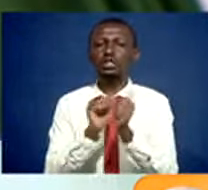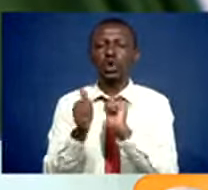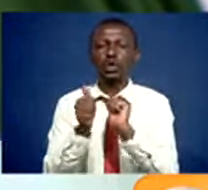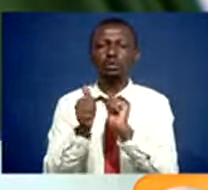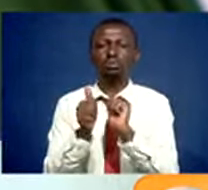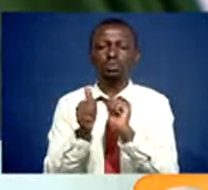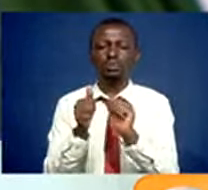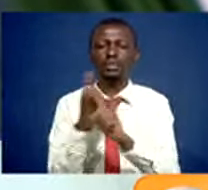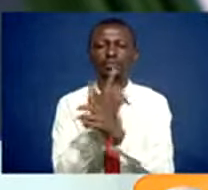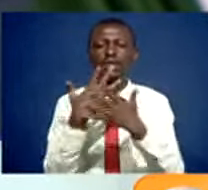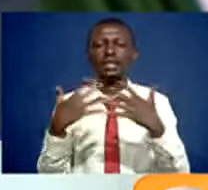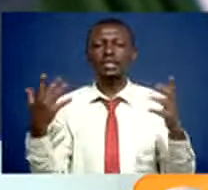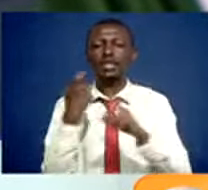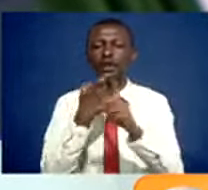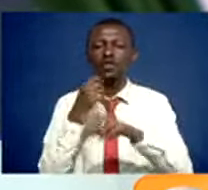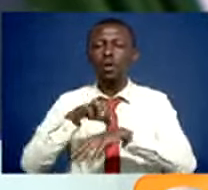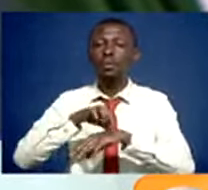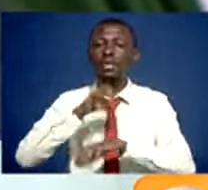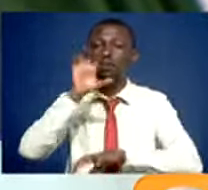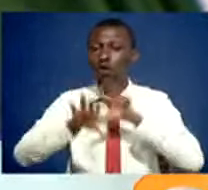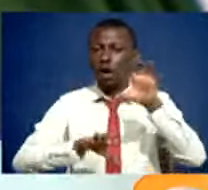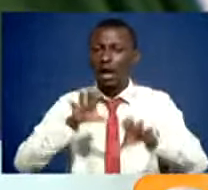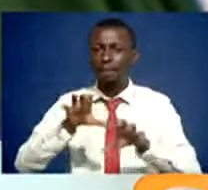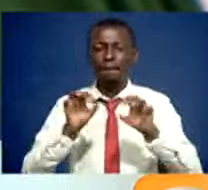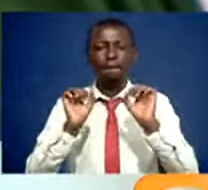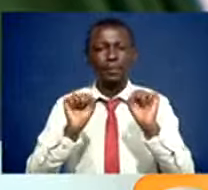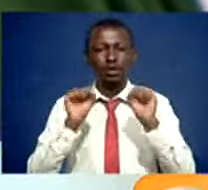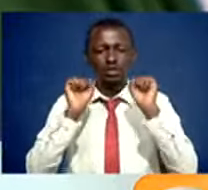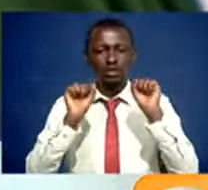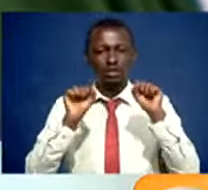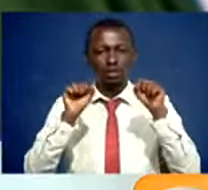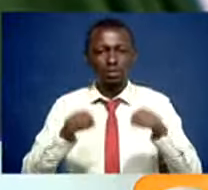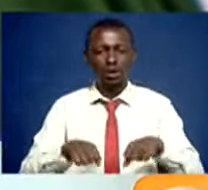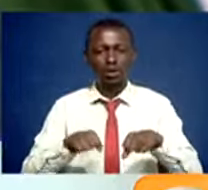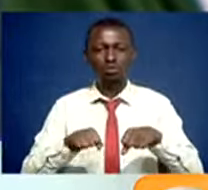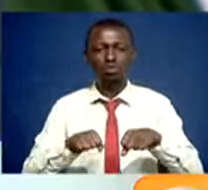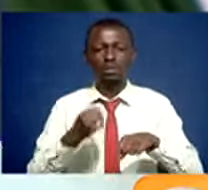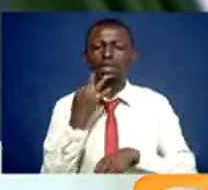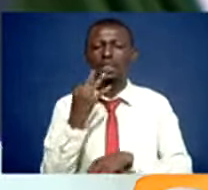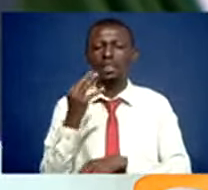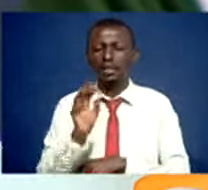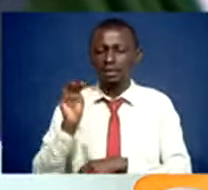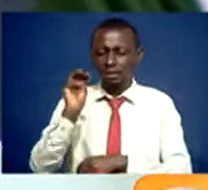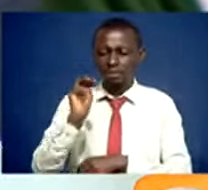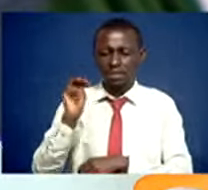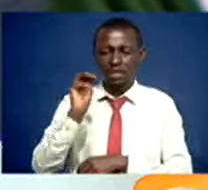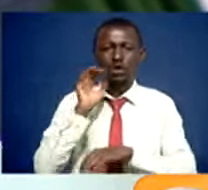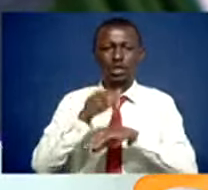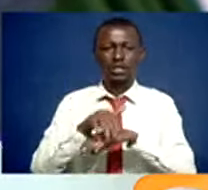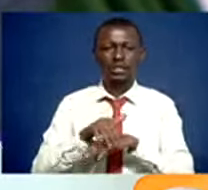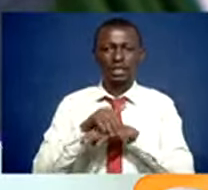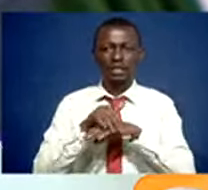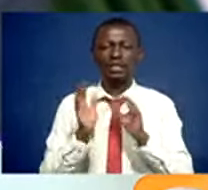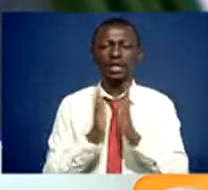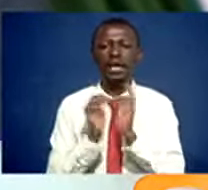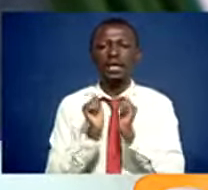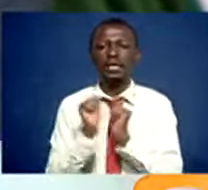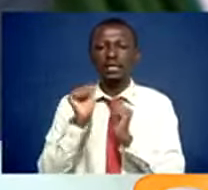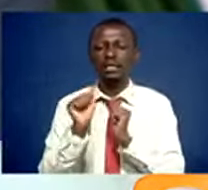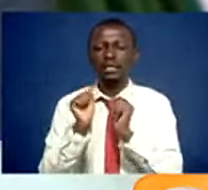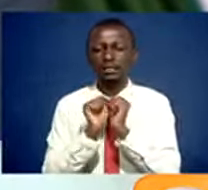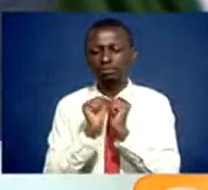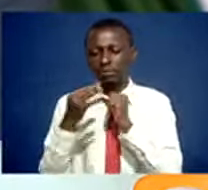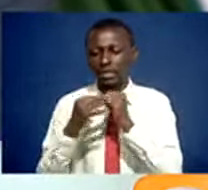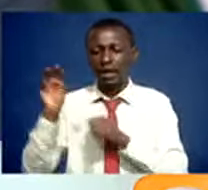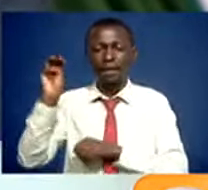and leather products, thus mopping up all the 3 million hides and 18 million skins